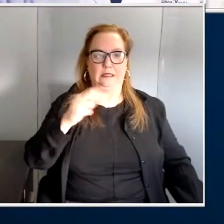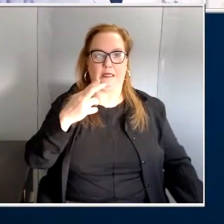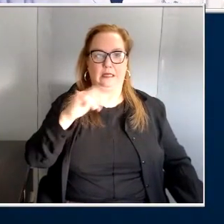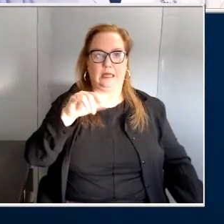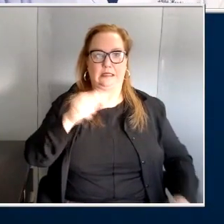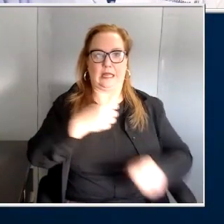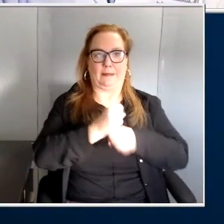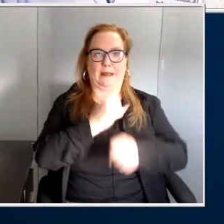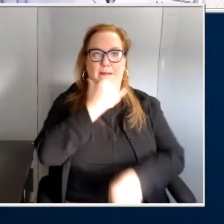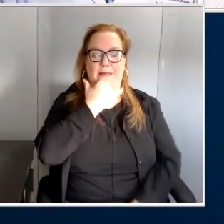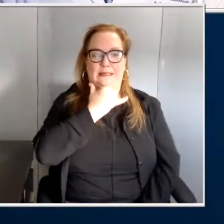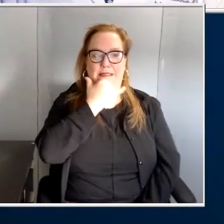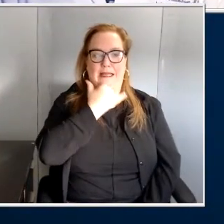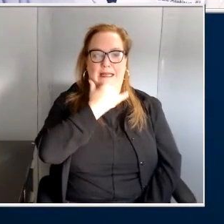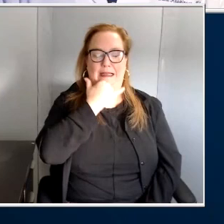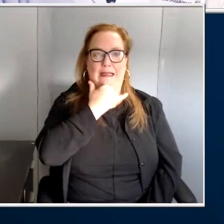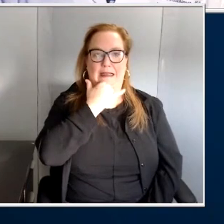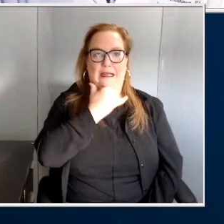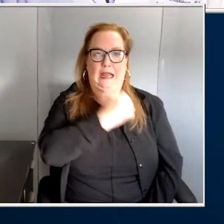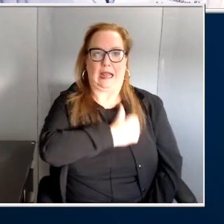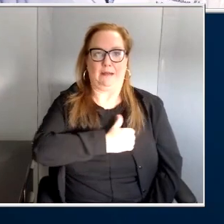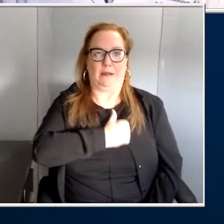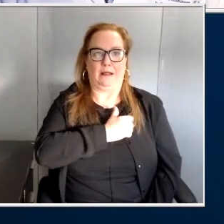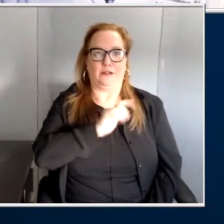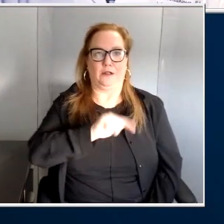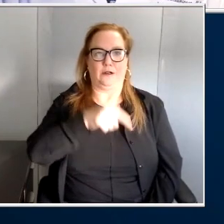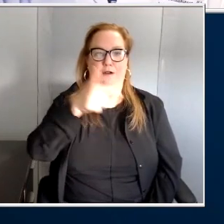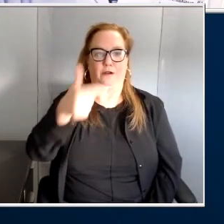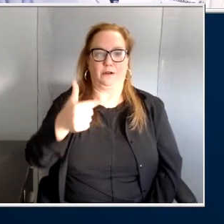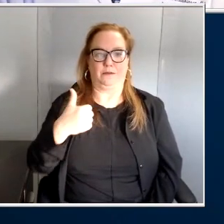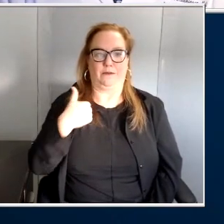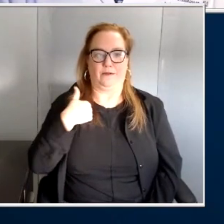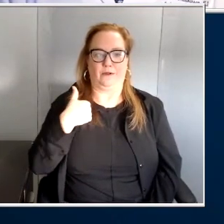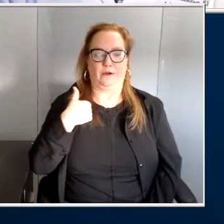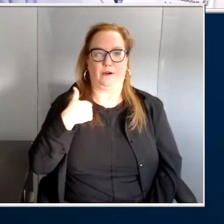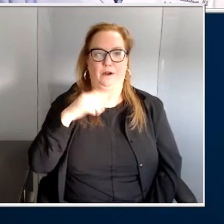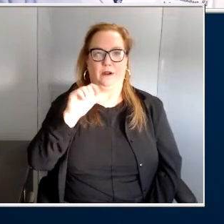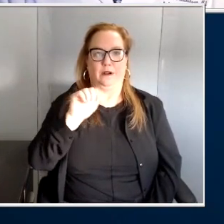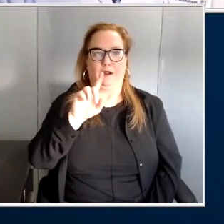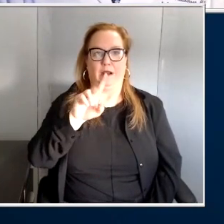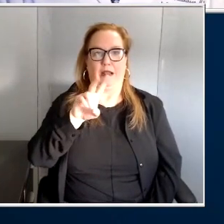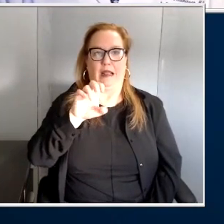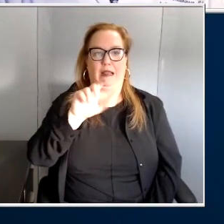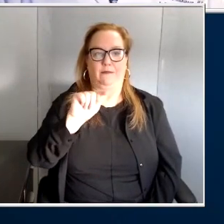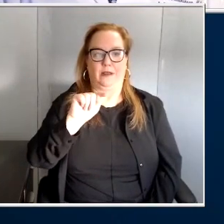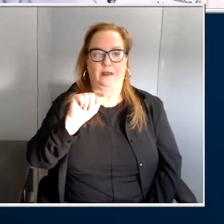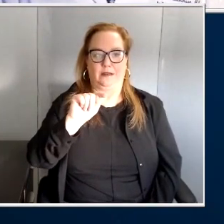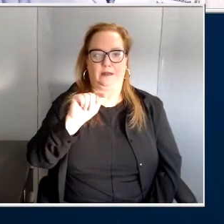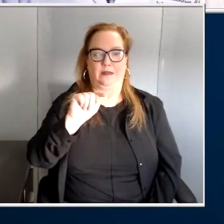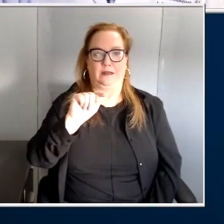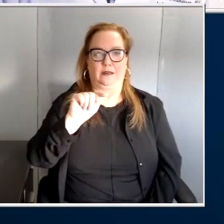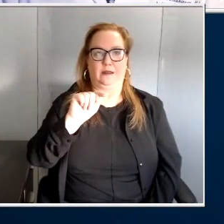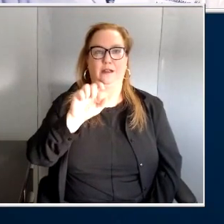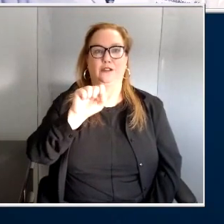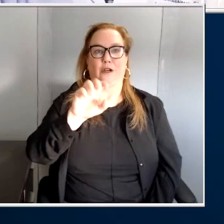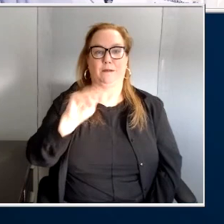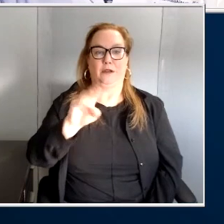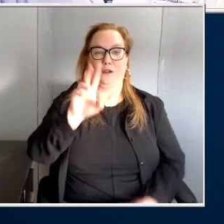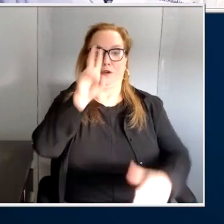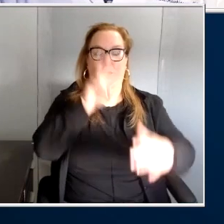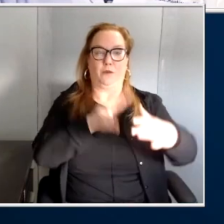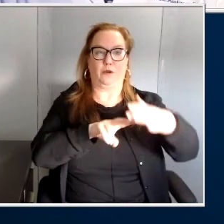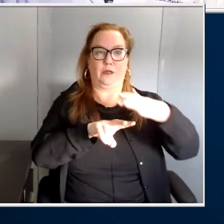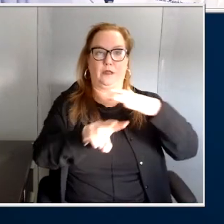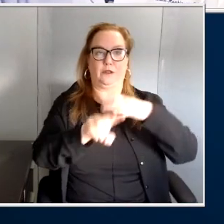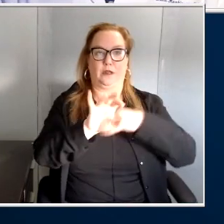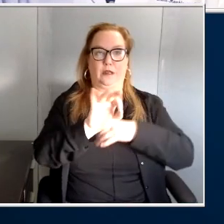mistake and tried to, I apologize for not turning to you earlier, but Advent showing me, first of all, your numbers, and then second of all, your prediction is